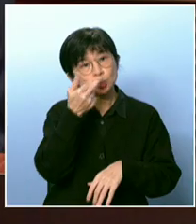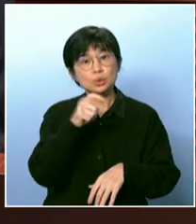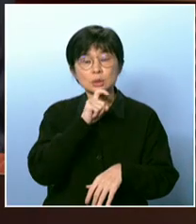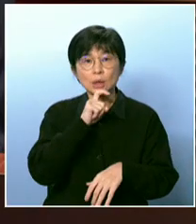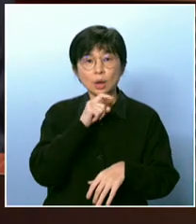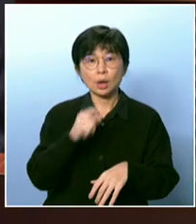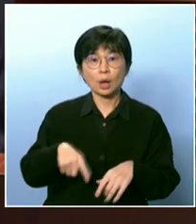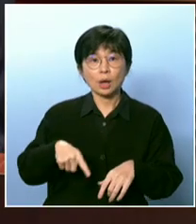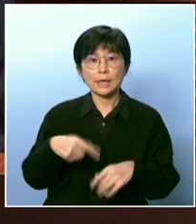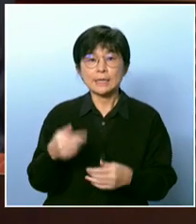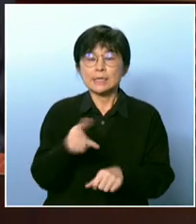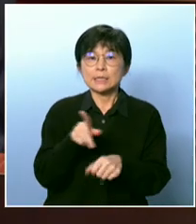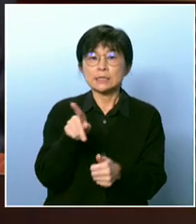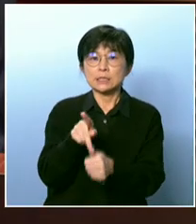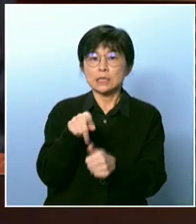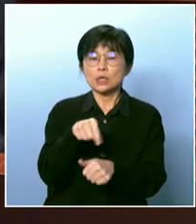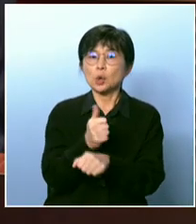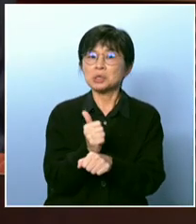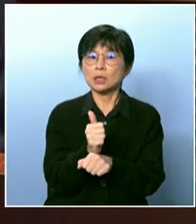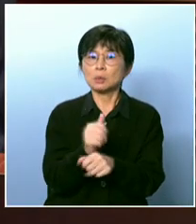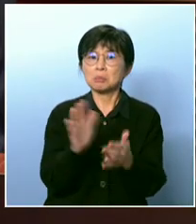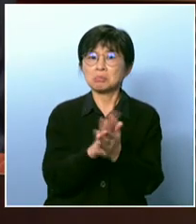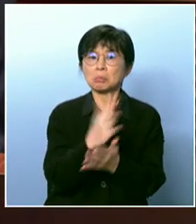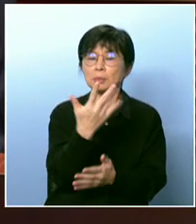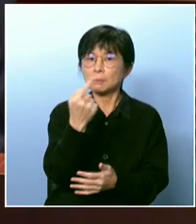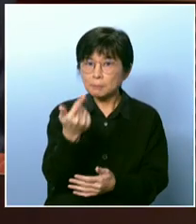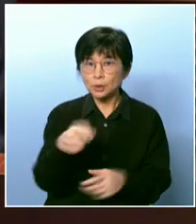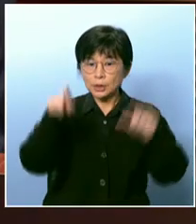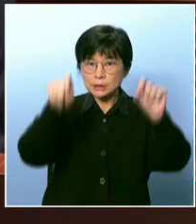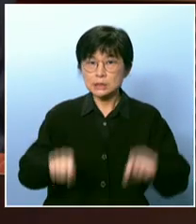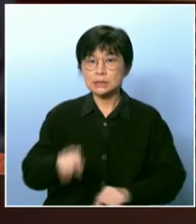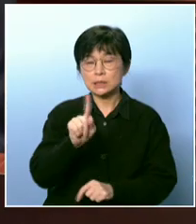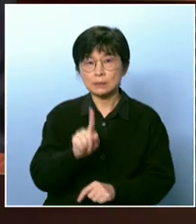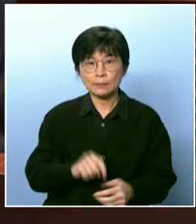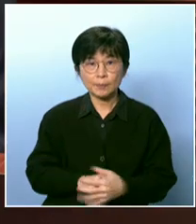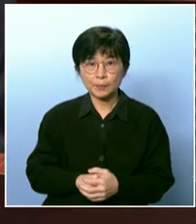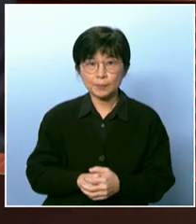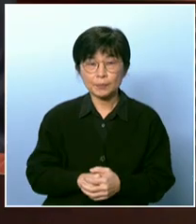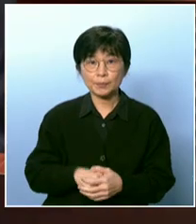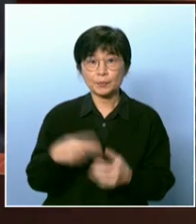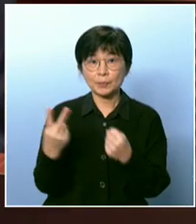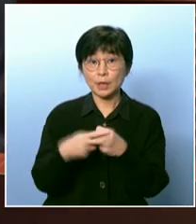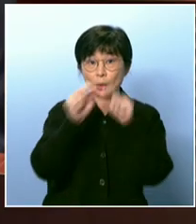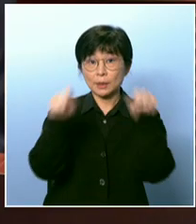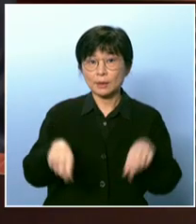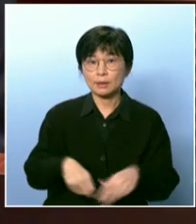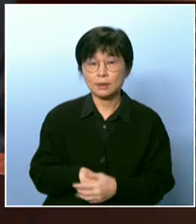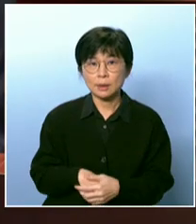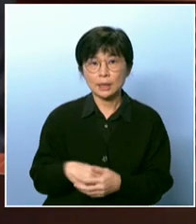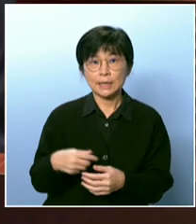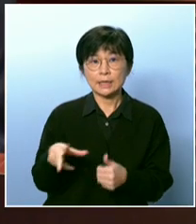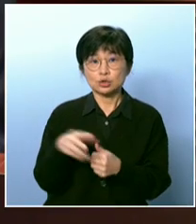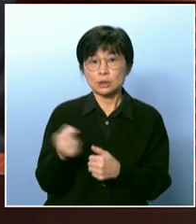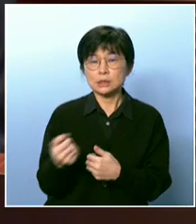you also have a timeline for land grant. So I want to ask what you'll do in the